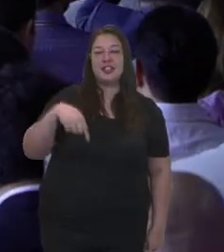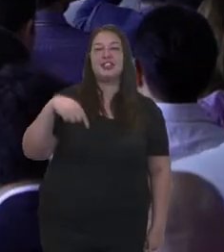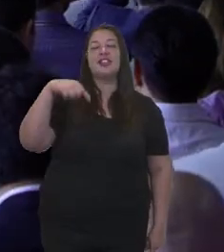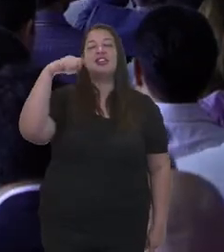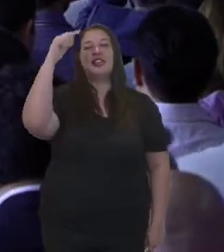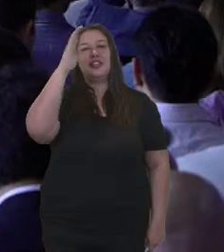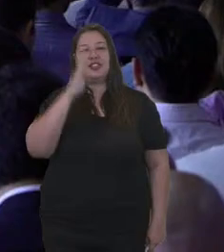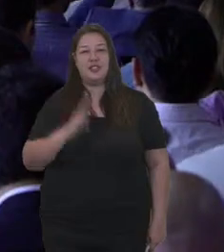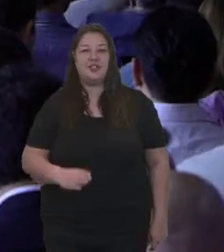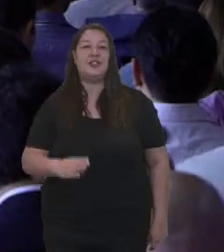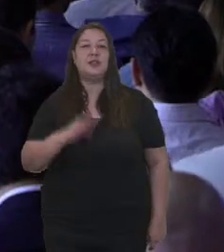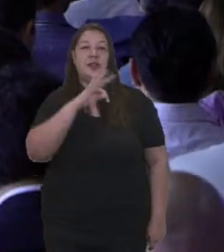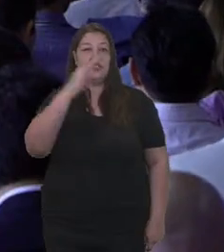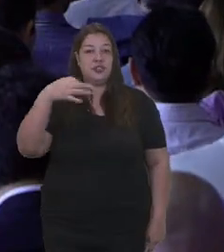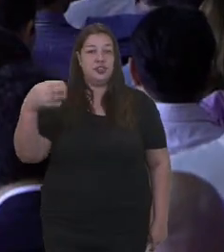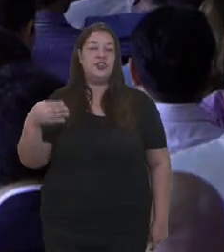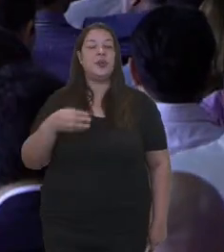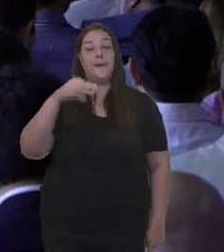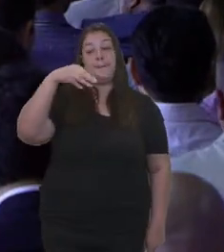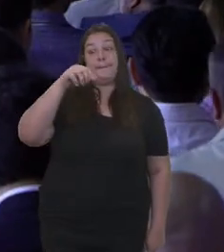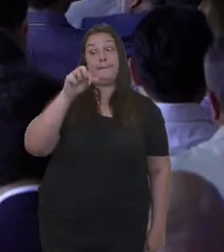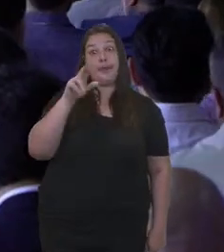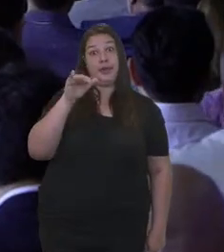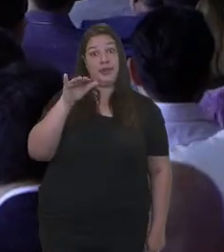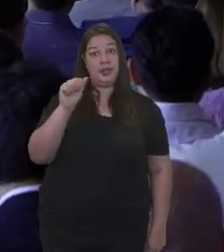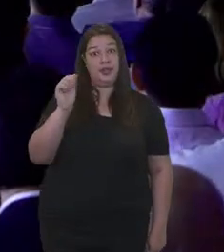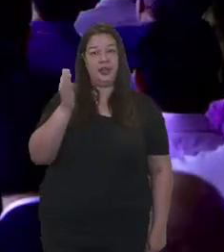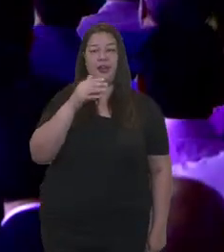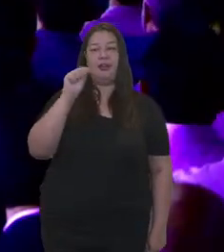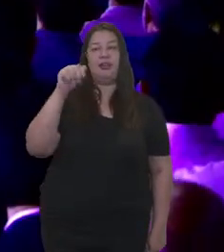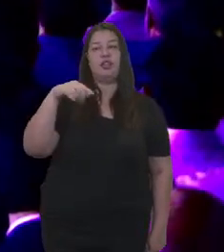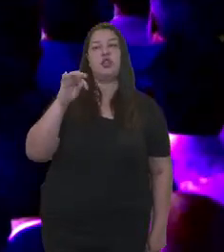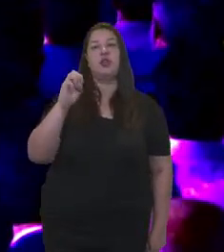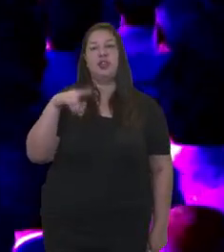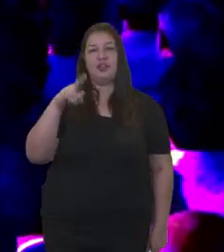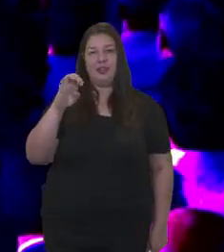Brazil. Please come here, Maria Antonietta.